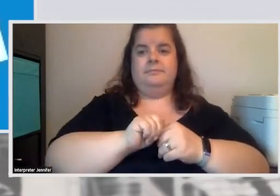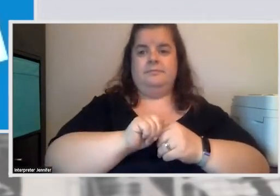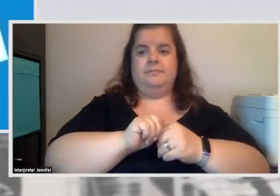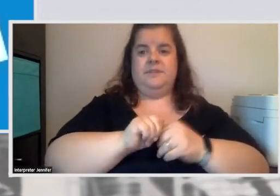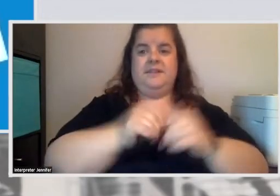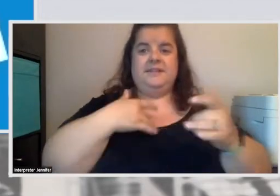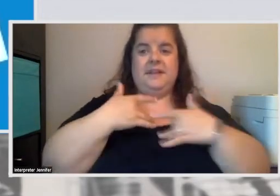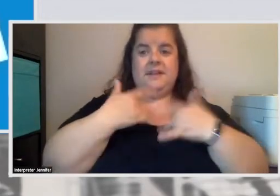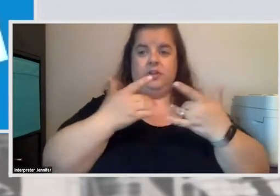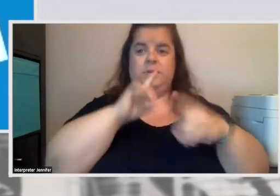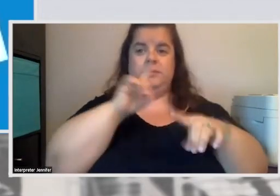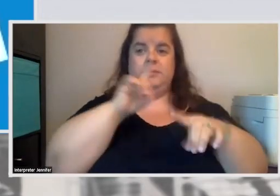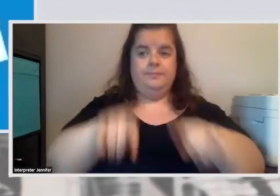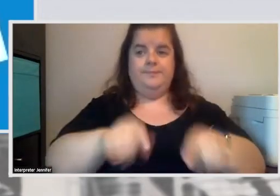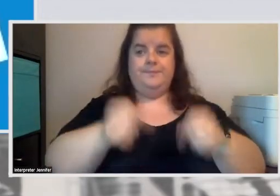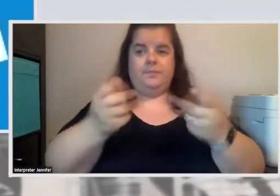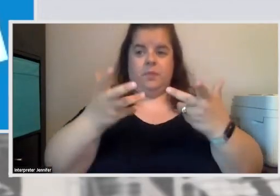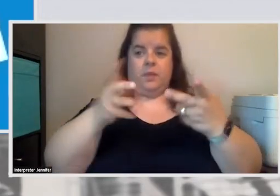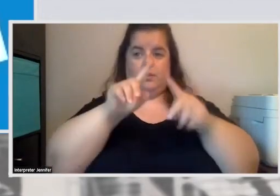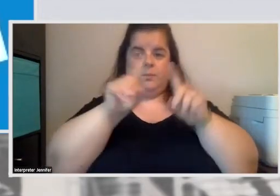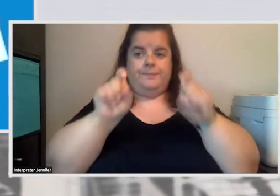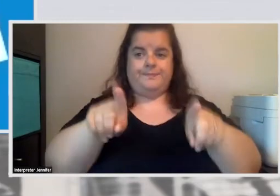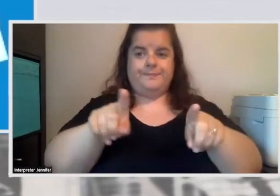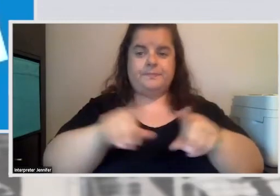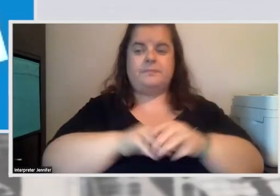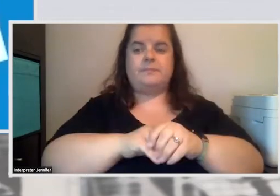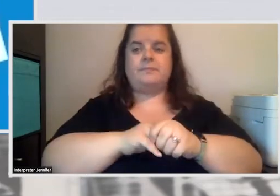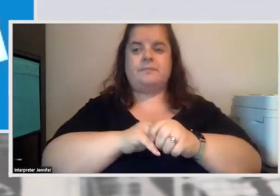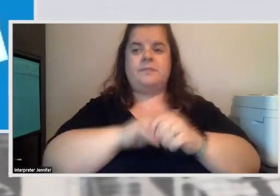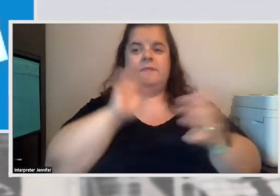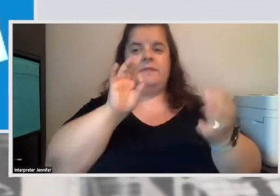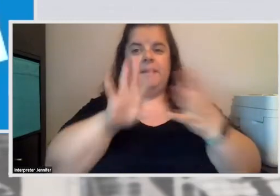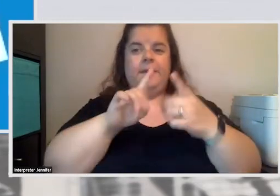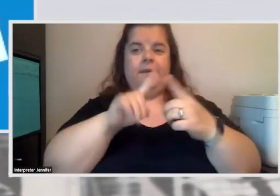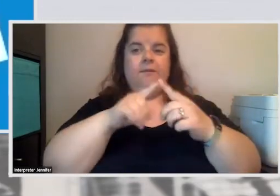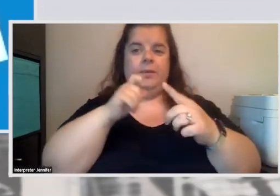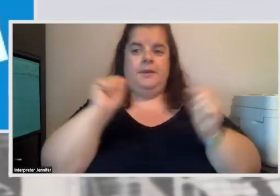many questions as we can and get feedback from everyone